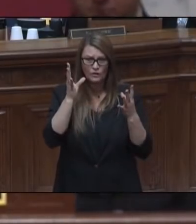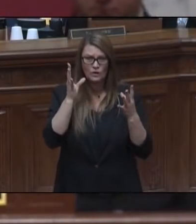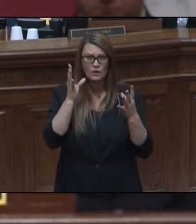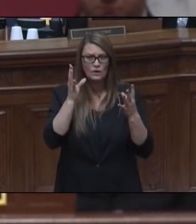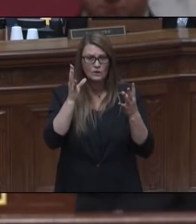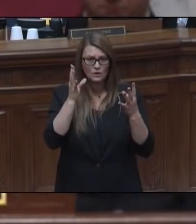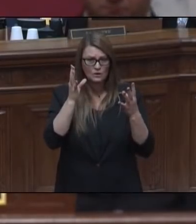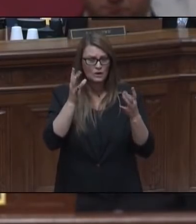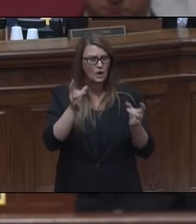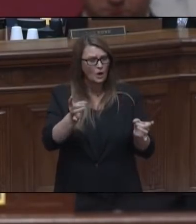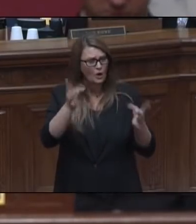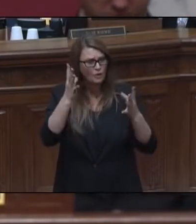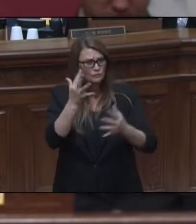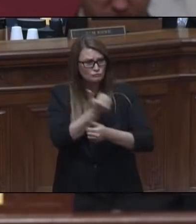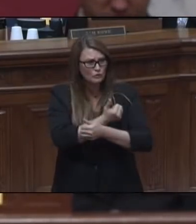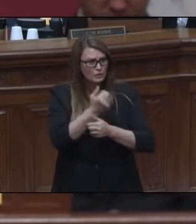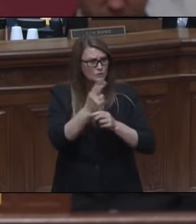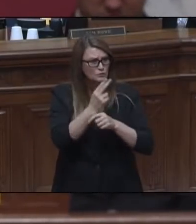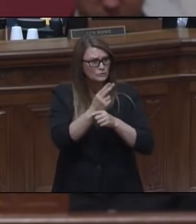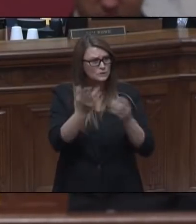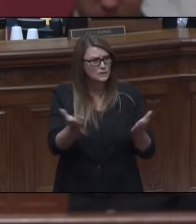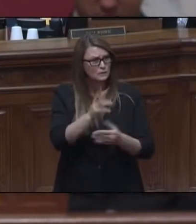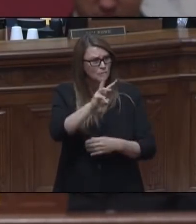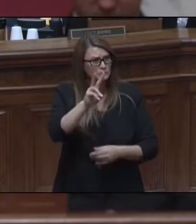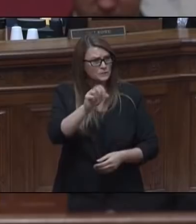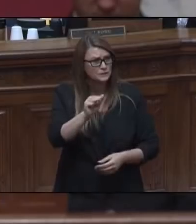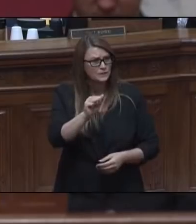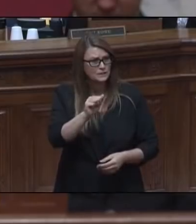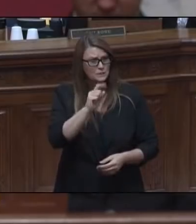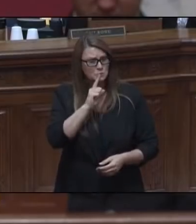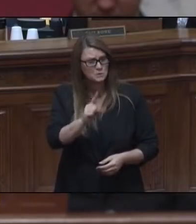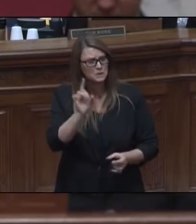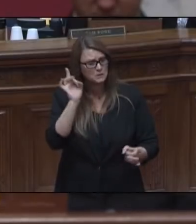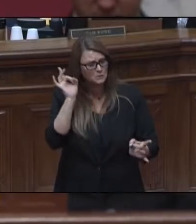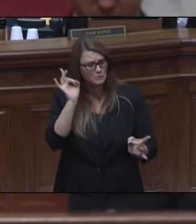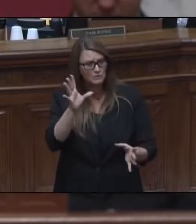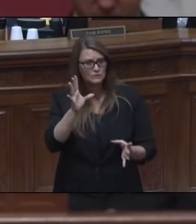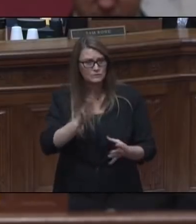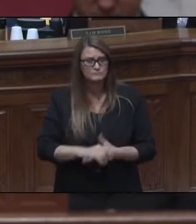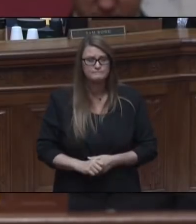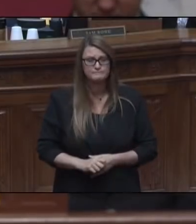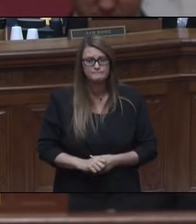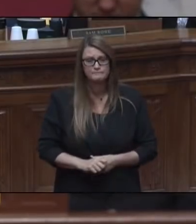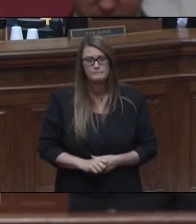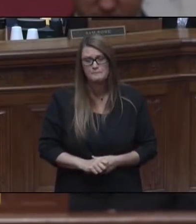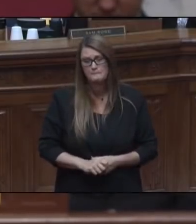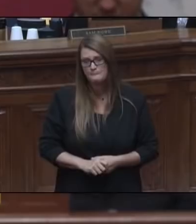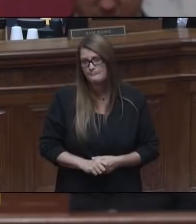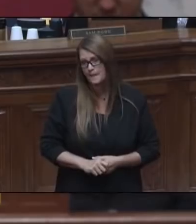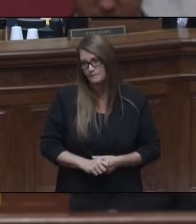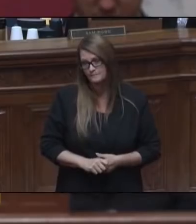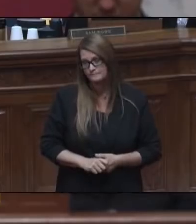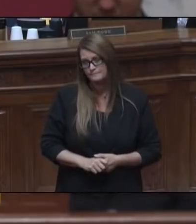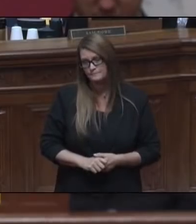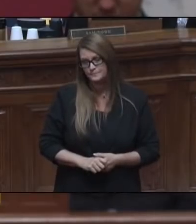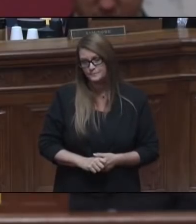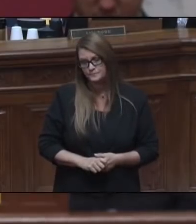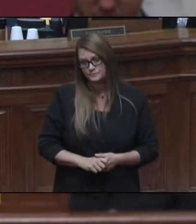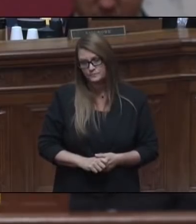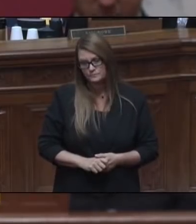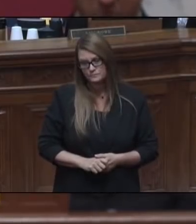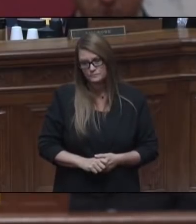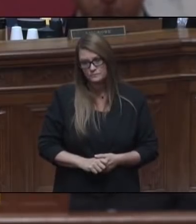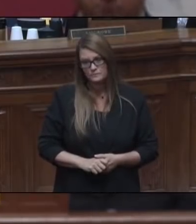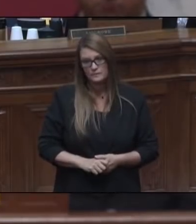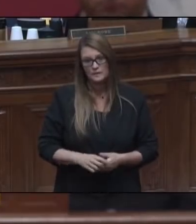it is killing our people. That's all there is to it. I would also